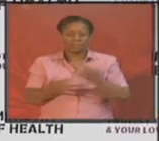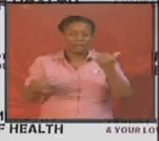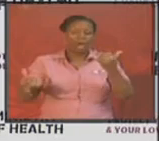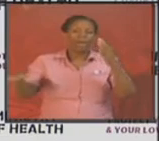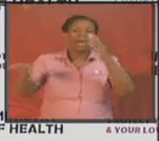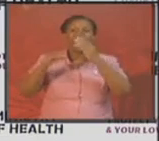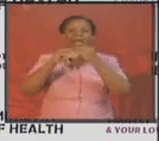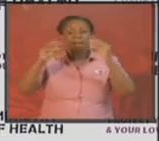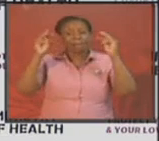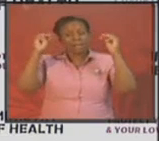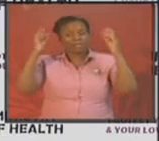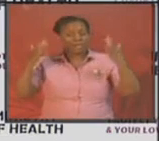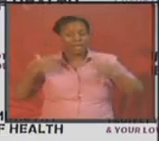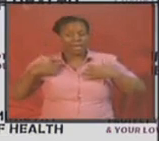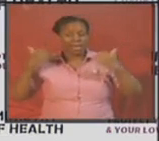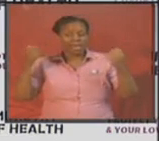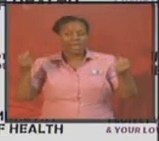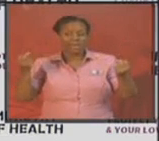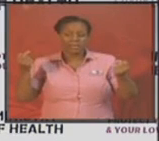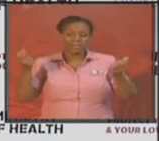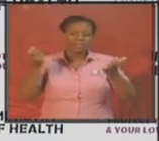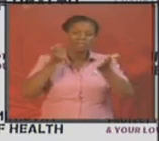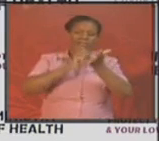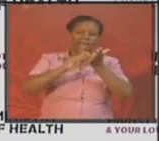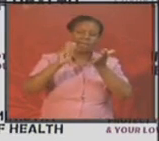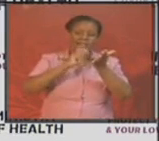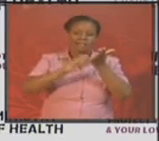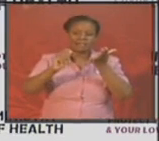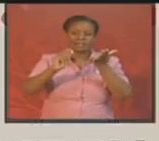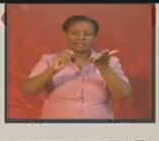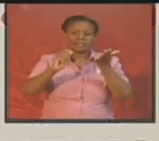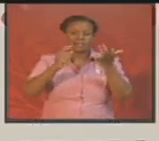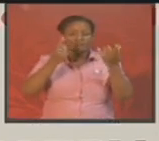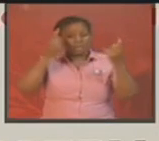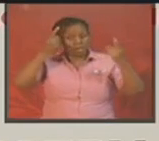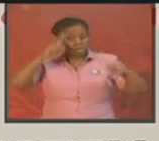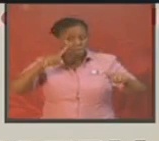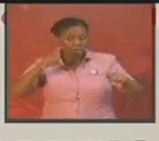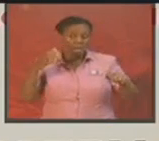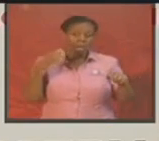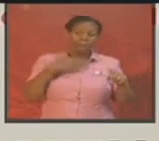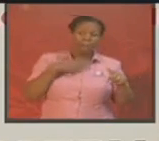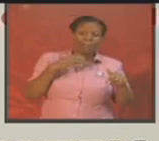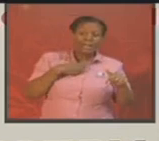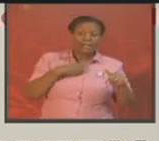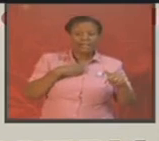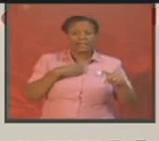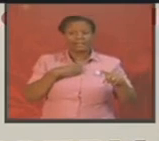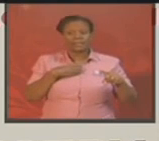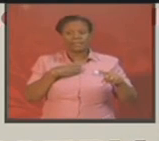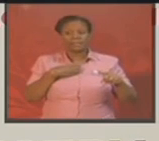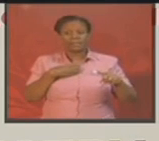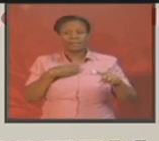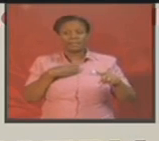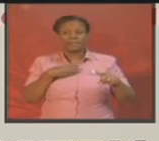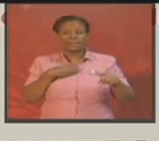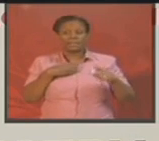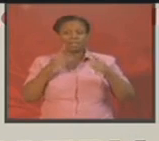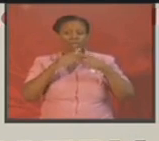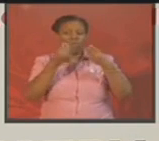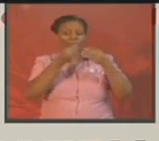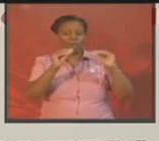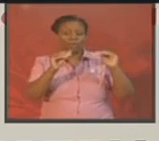have signed off on a complaint to the Office of the Director of Public Prosecutions in